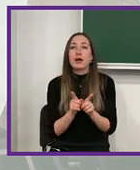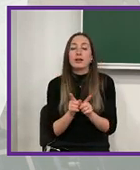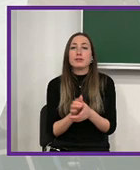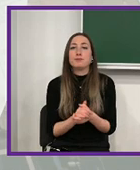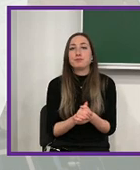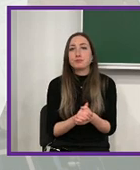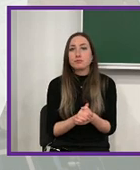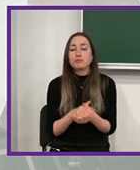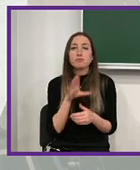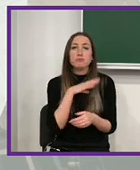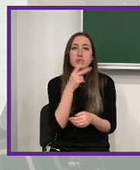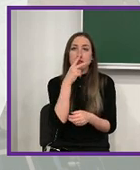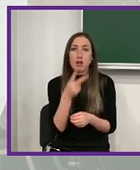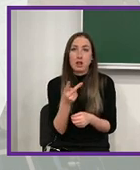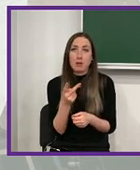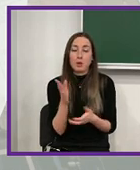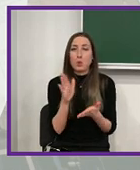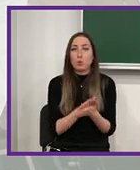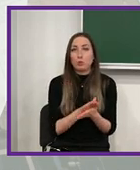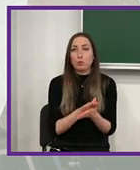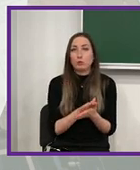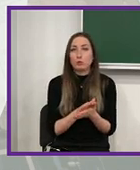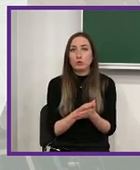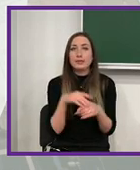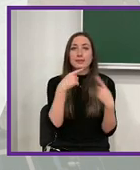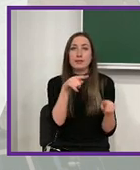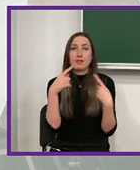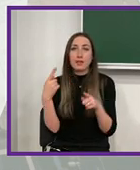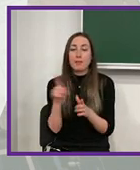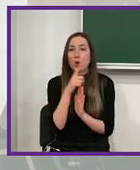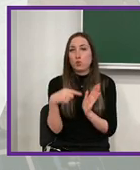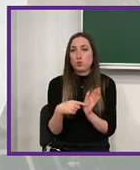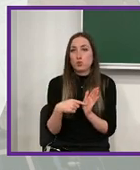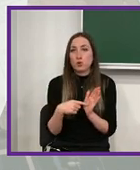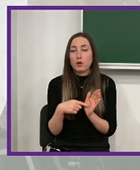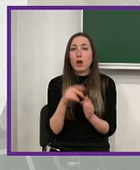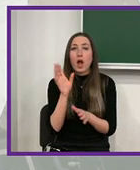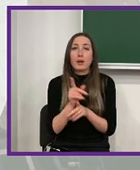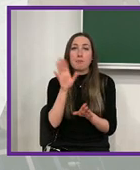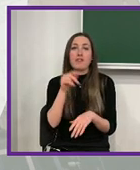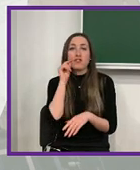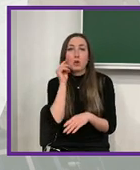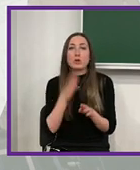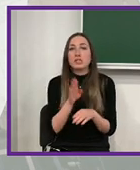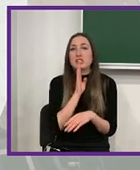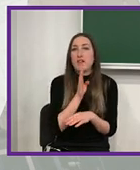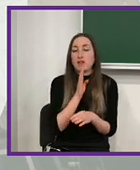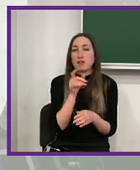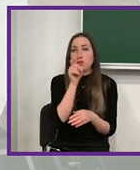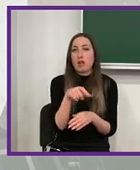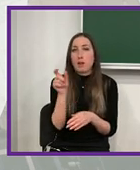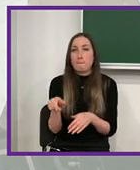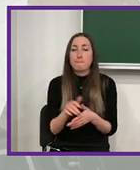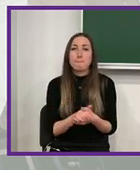ages. And I very recommend the book Invisible Women. So if you are a responsible employer, if you're a